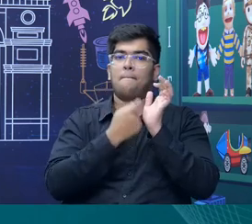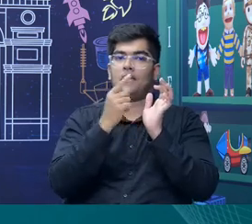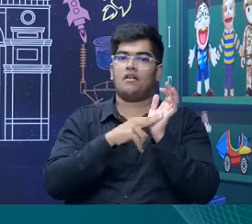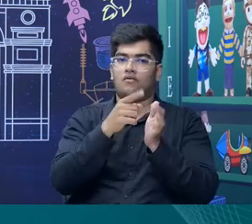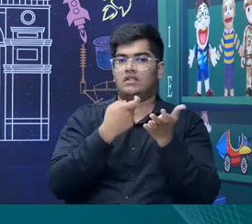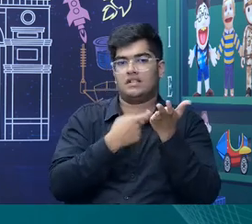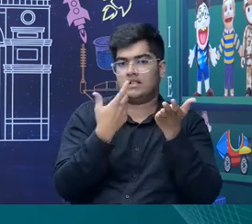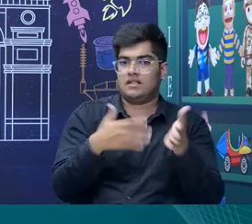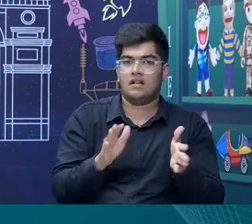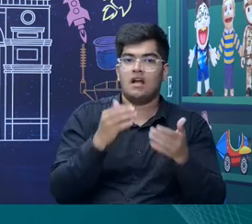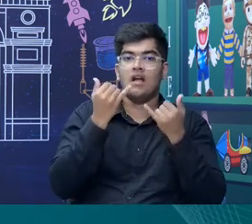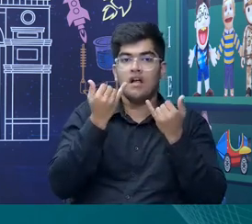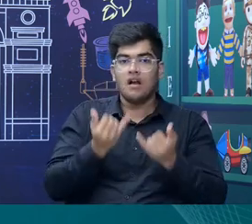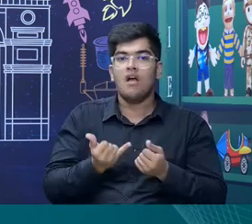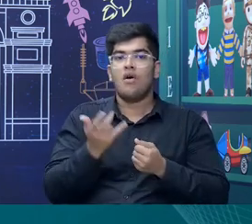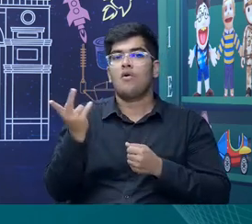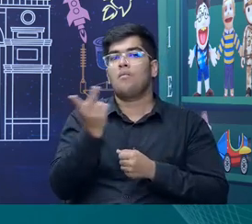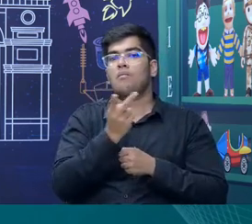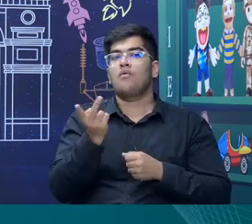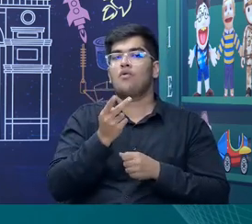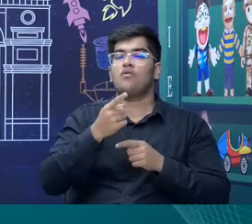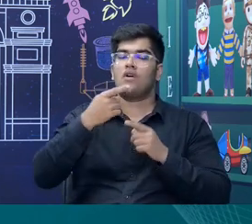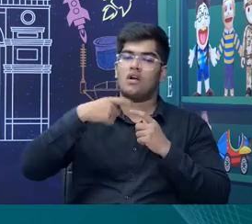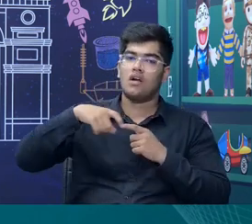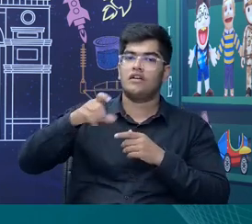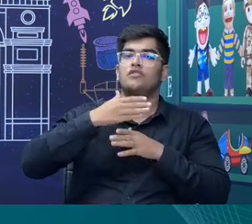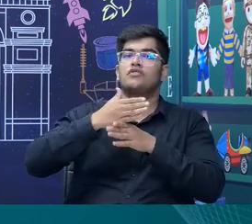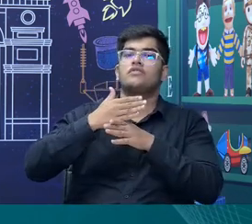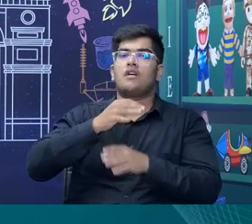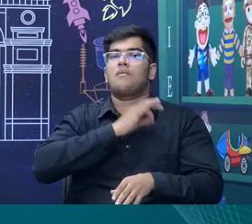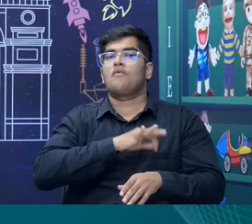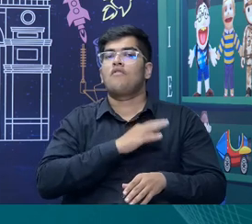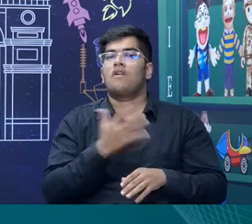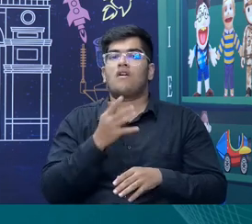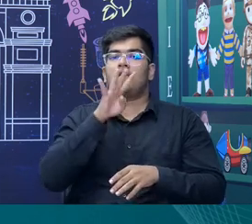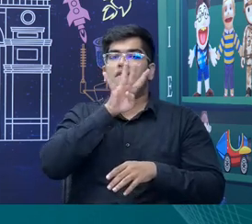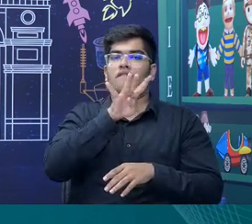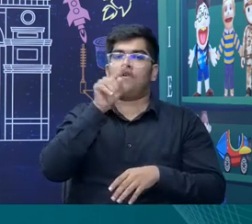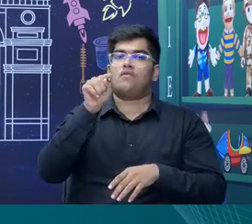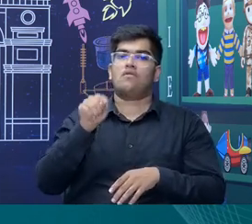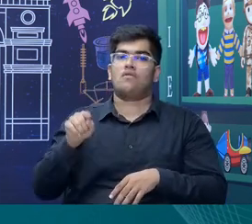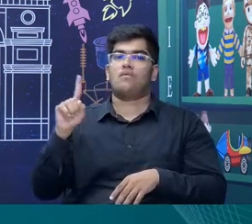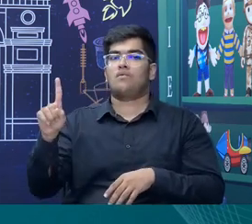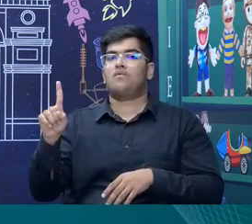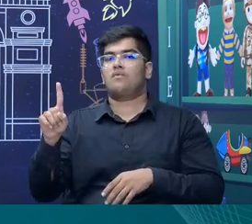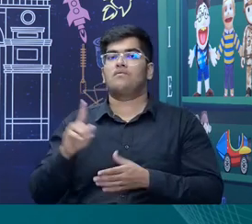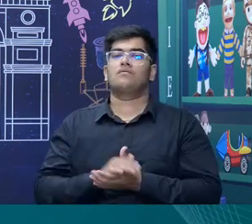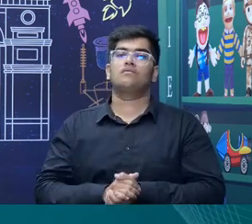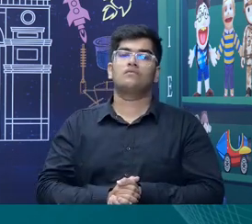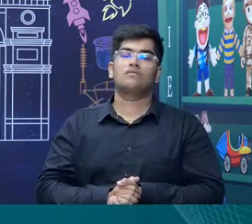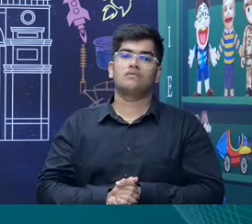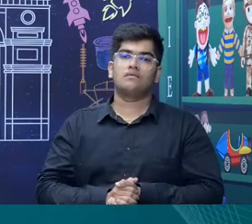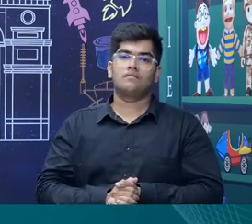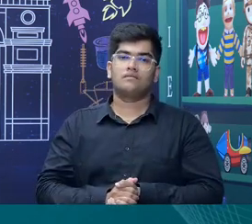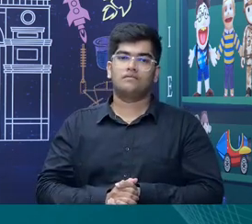so the remaining Partners will continue to share in their proportion that is 4 is